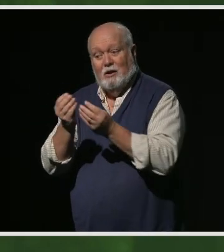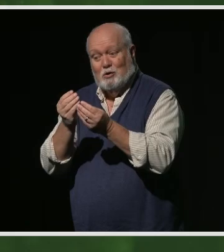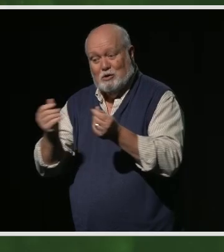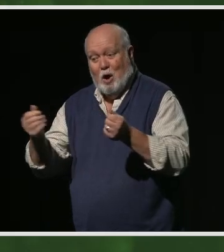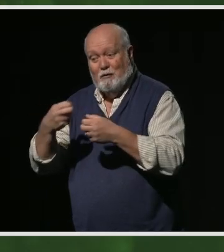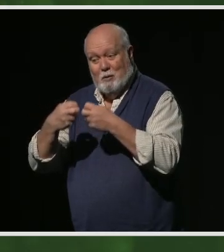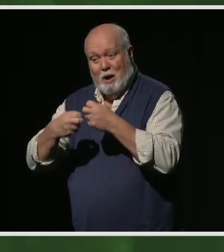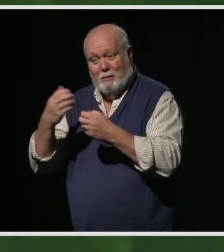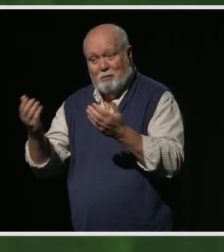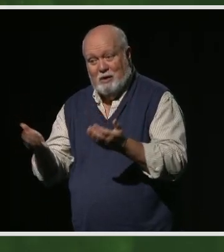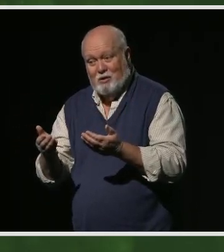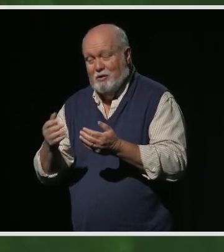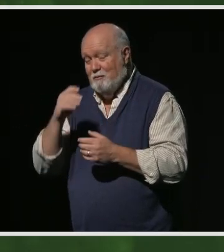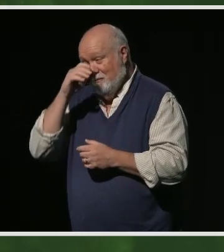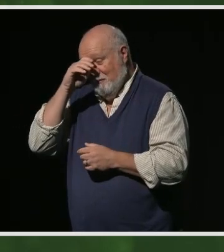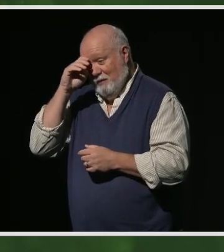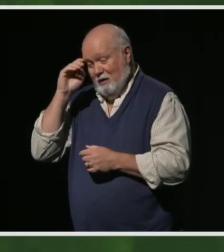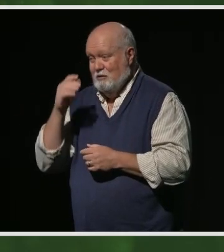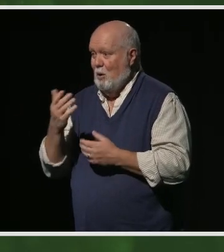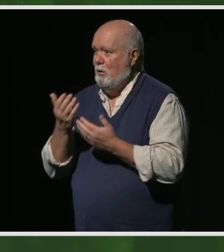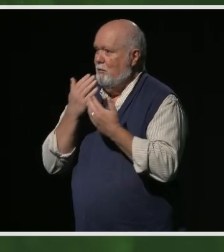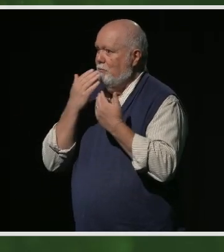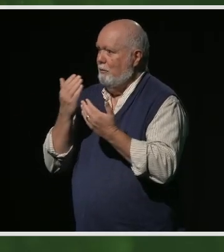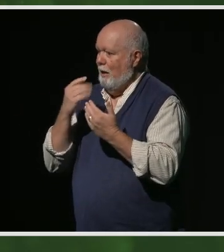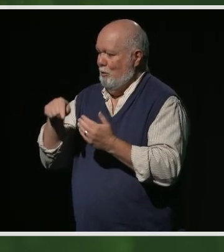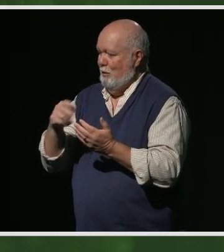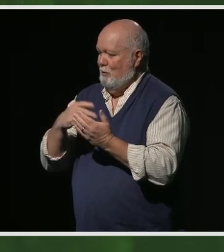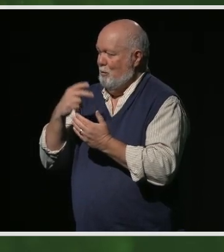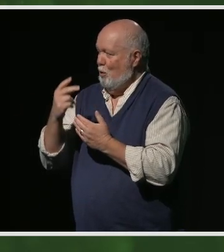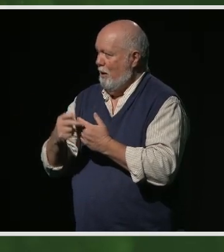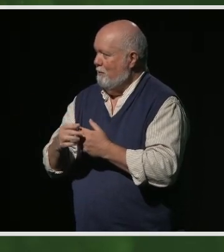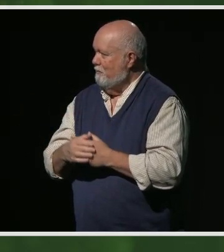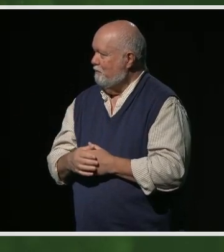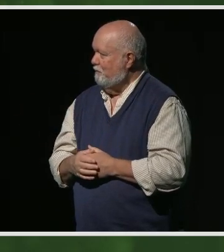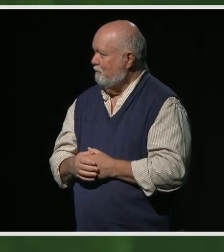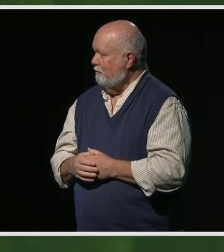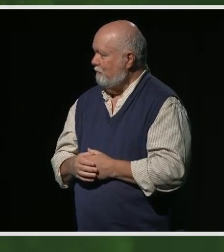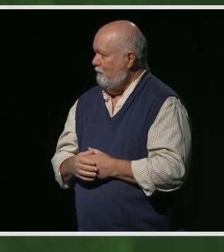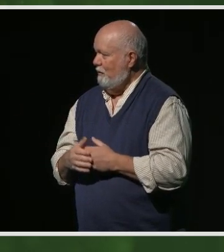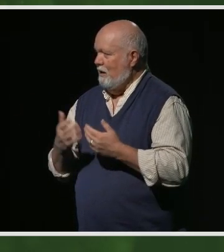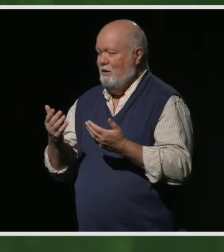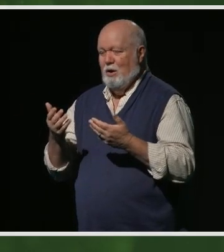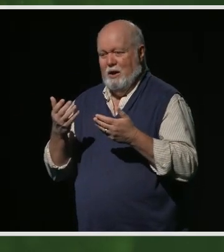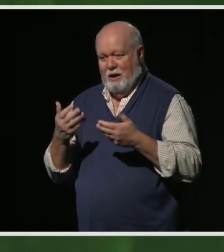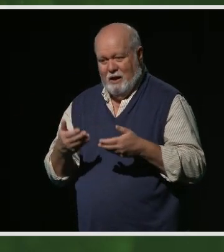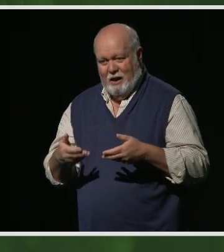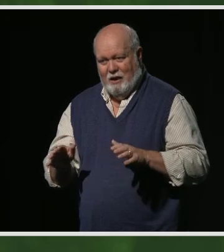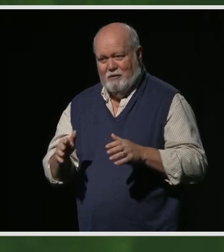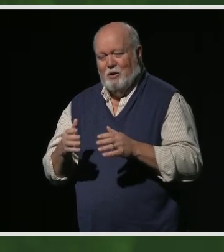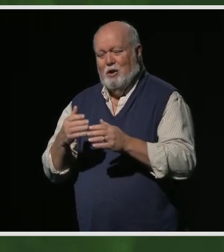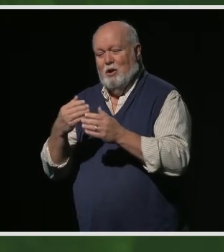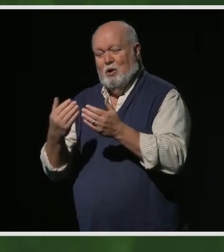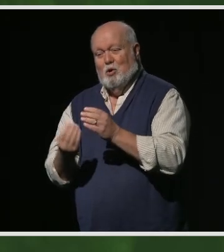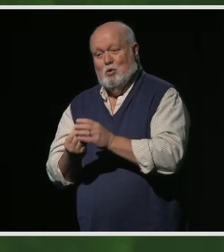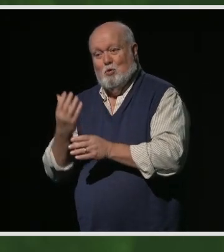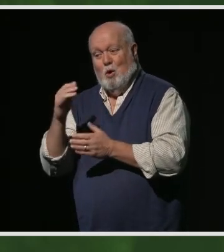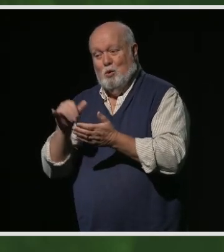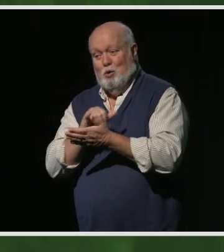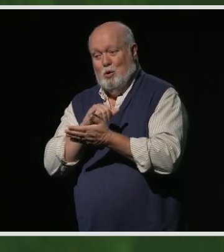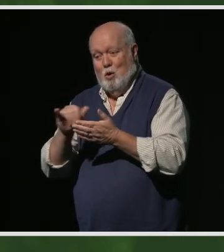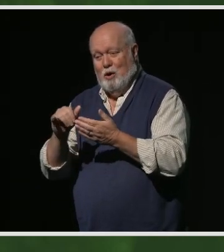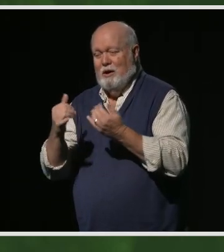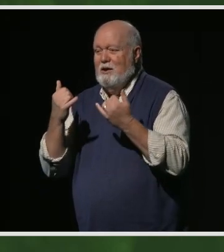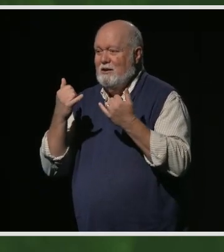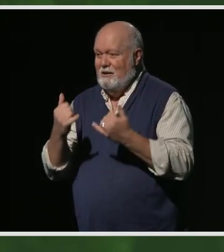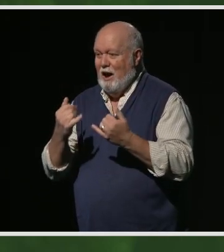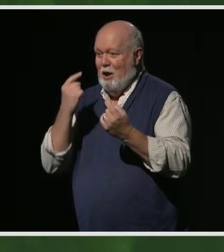we're exploring this, and this was thanks to the program. So after going through the Grow New York program, this is now what we're considering from a